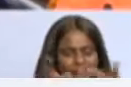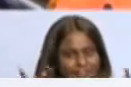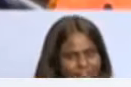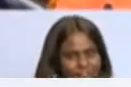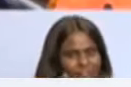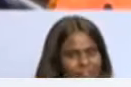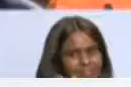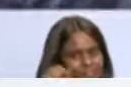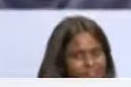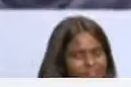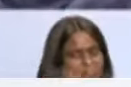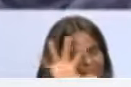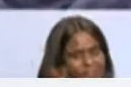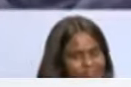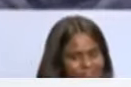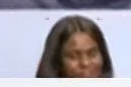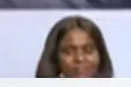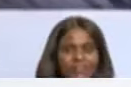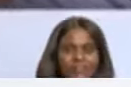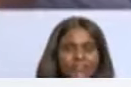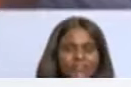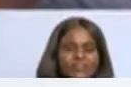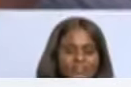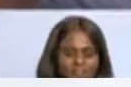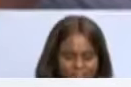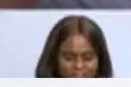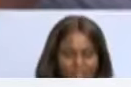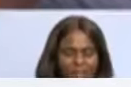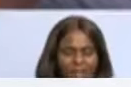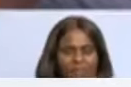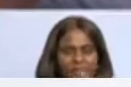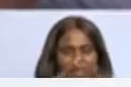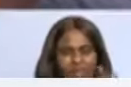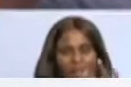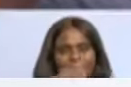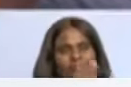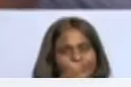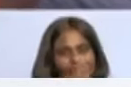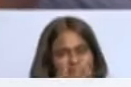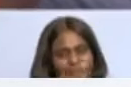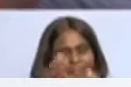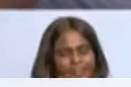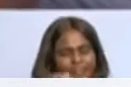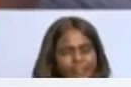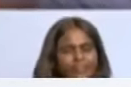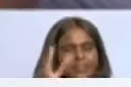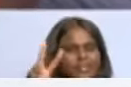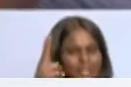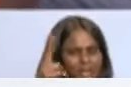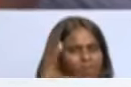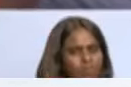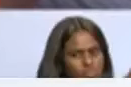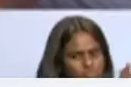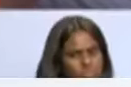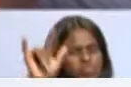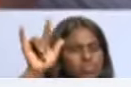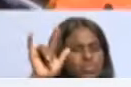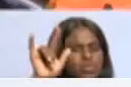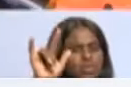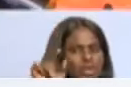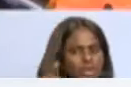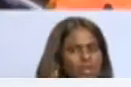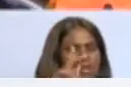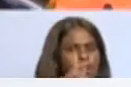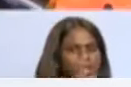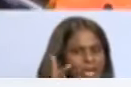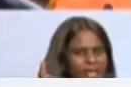region. To this end, we have embarked on the construction of the second runway at the Kenneth